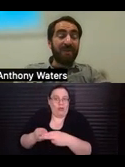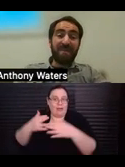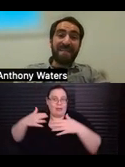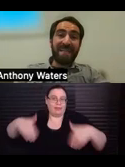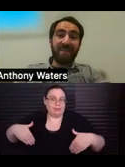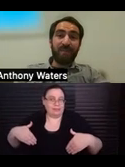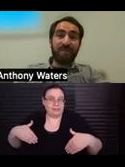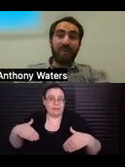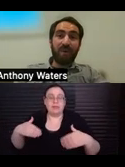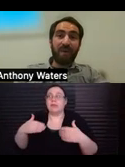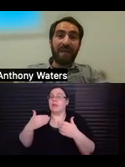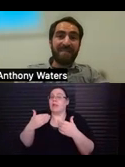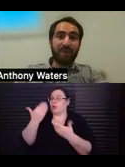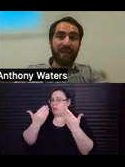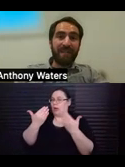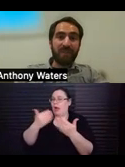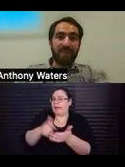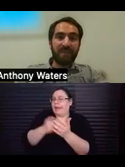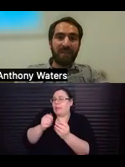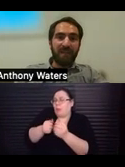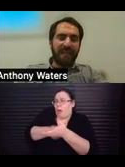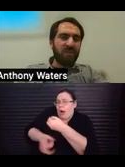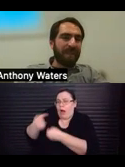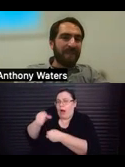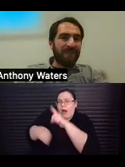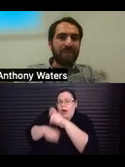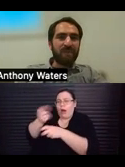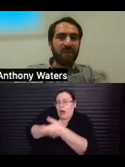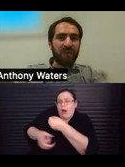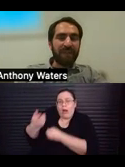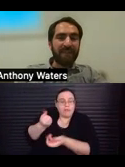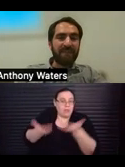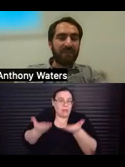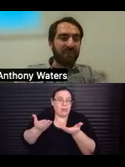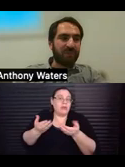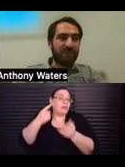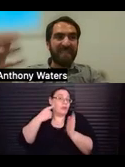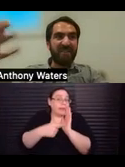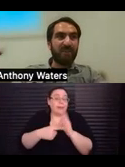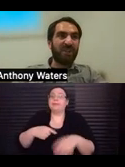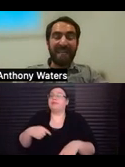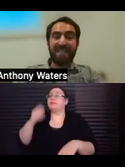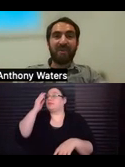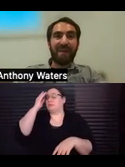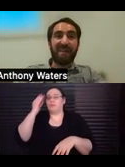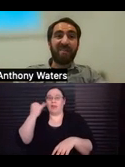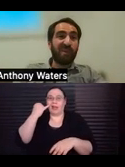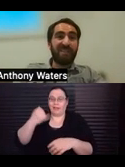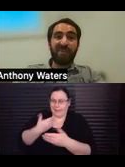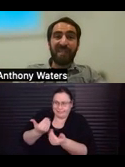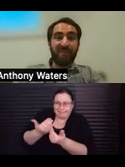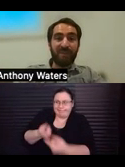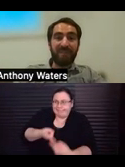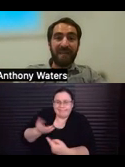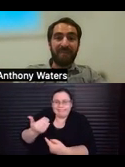And so it might take a little bit more exploration. And so maybe if I'm struggling to get to a good answer around what do